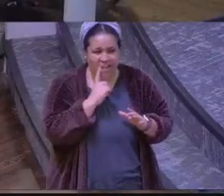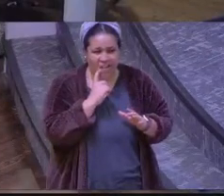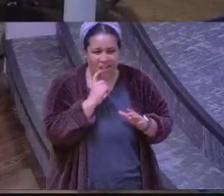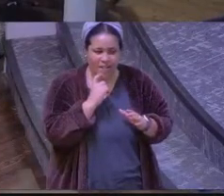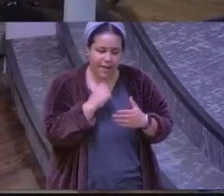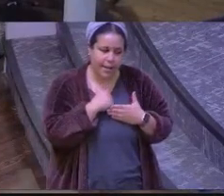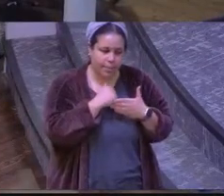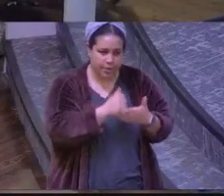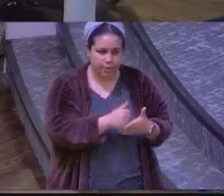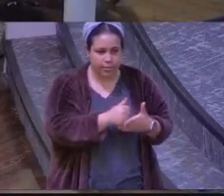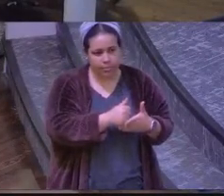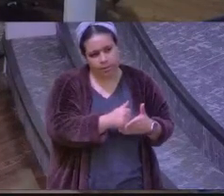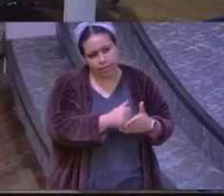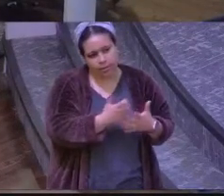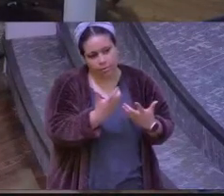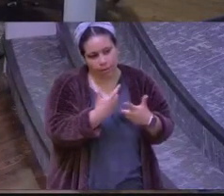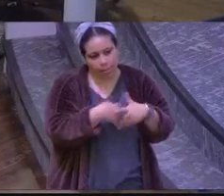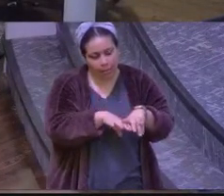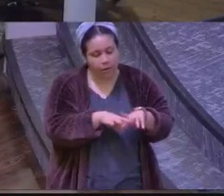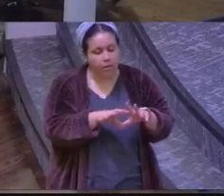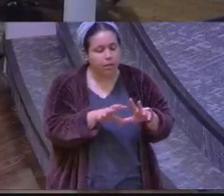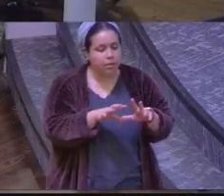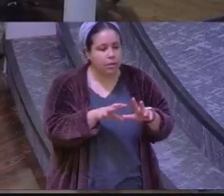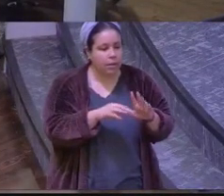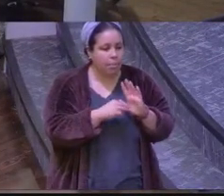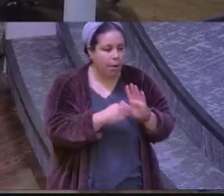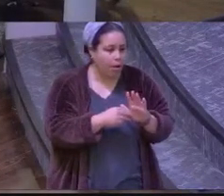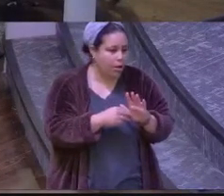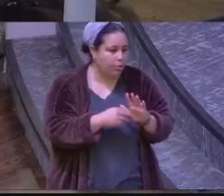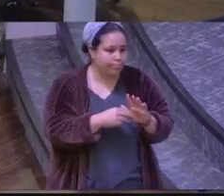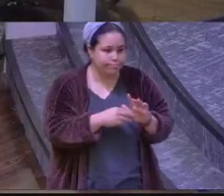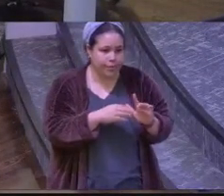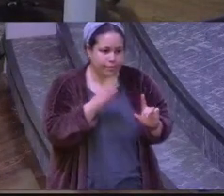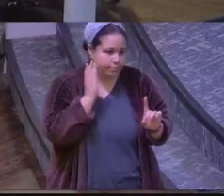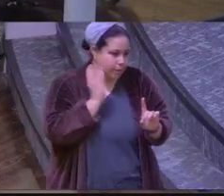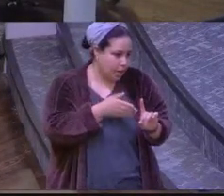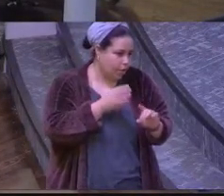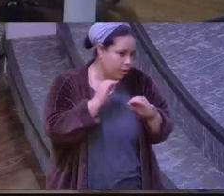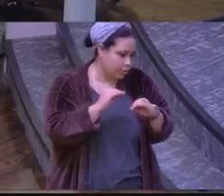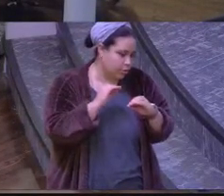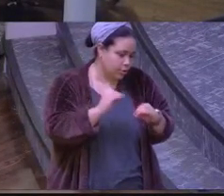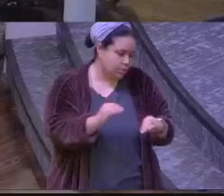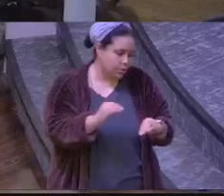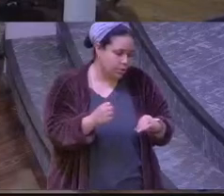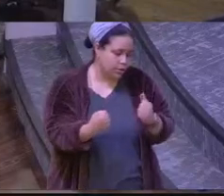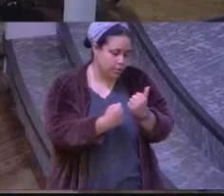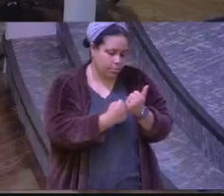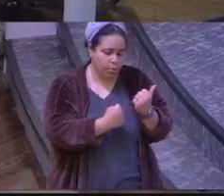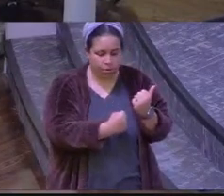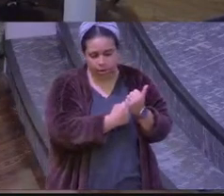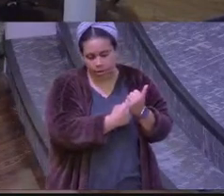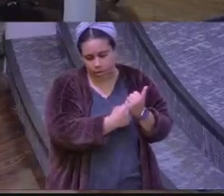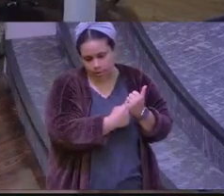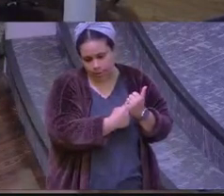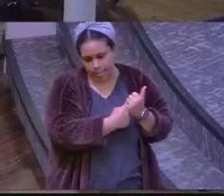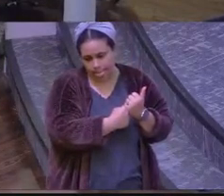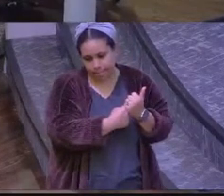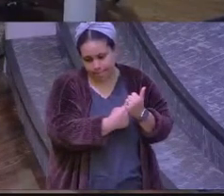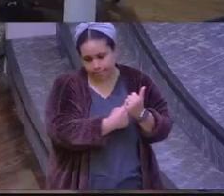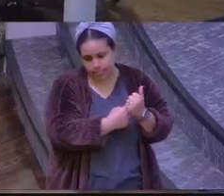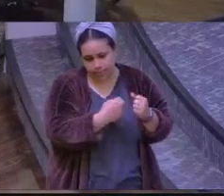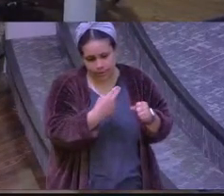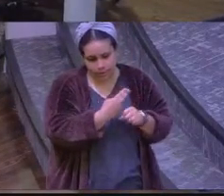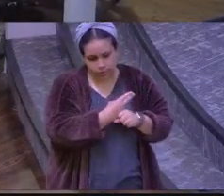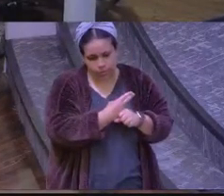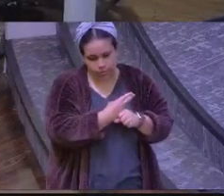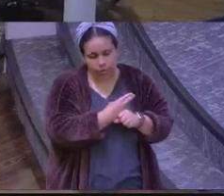them through a blended model of some direct instruction and support for students, but also the use of